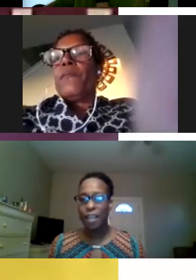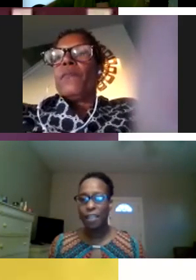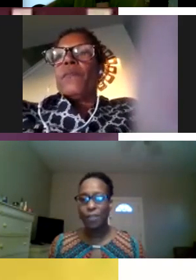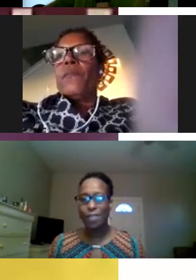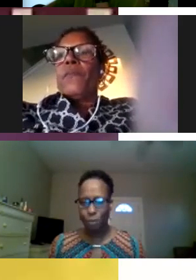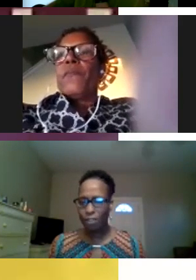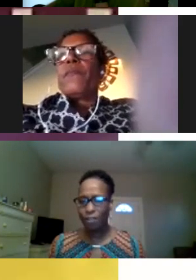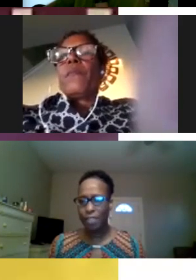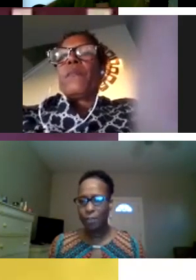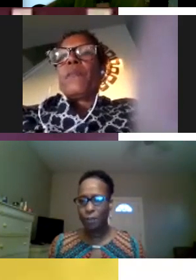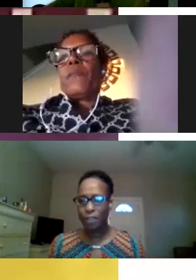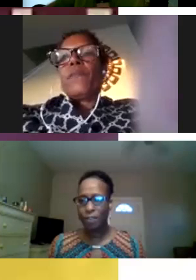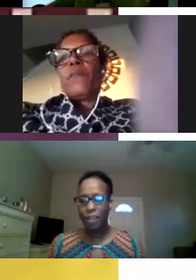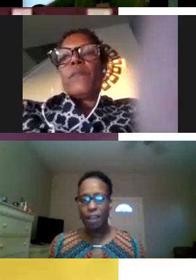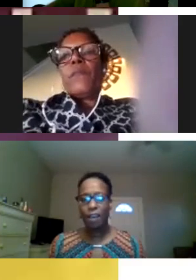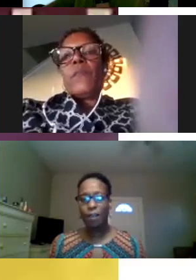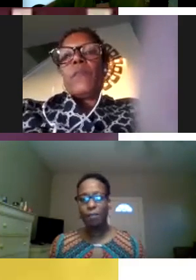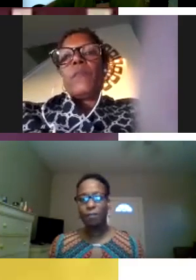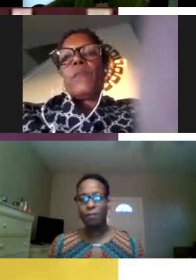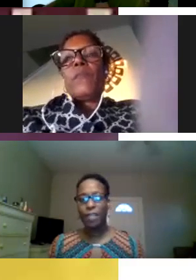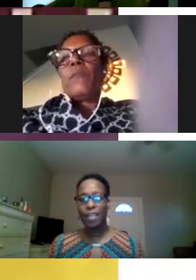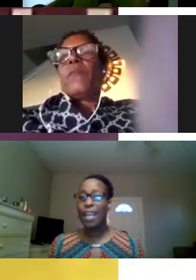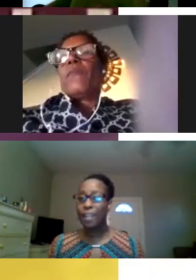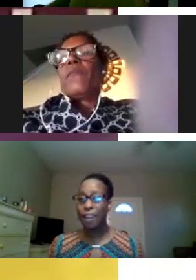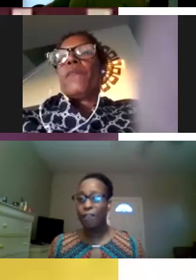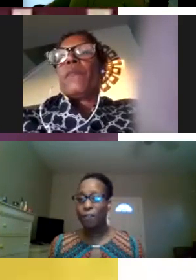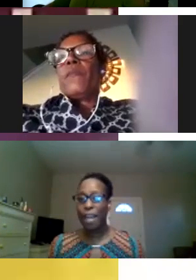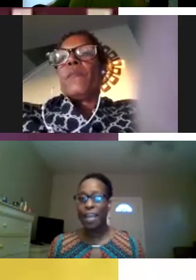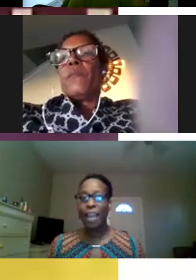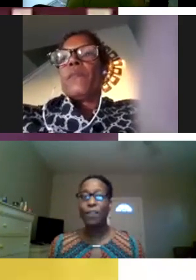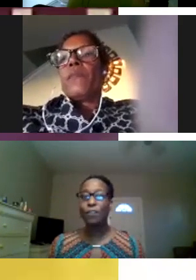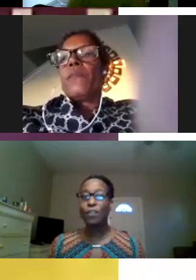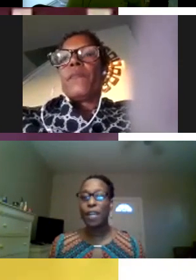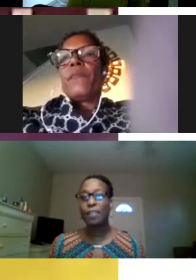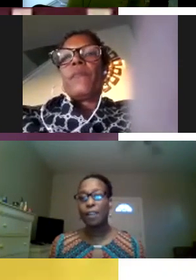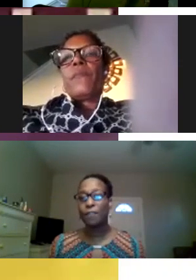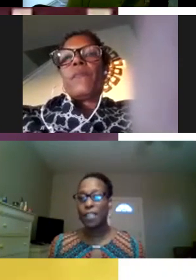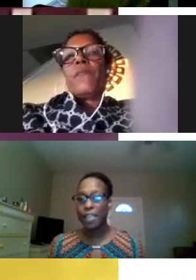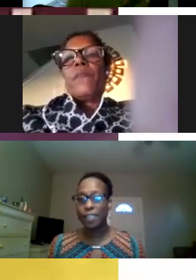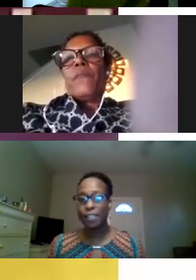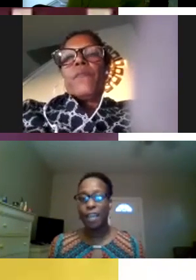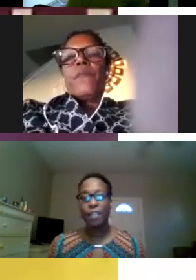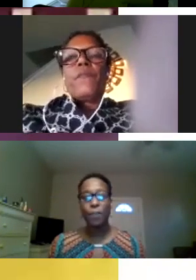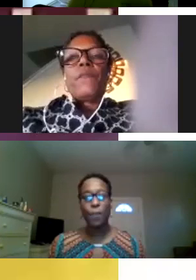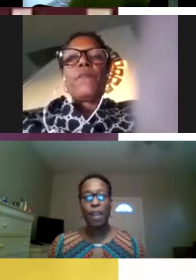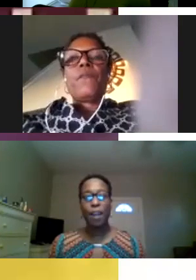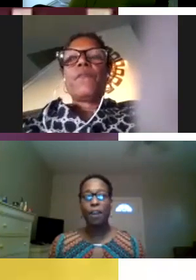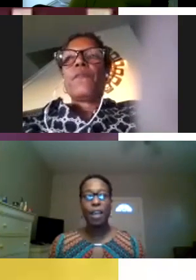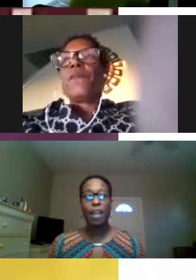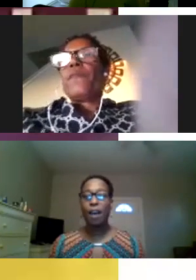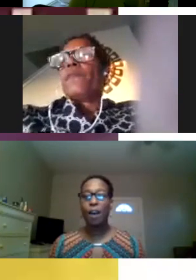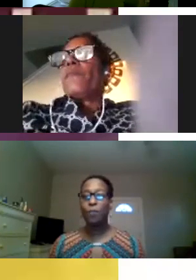guys. So it's important to us as well. And thank y'all for like having those courageous conversations to